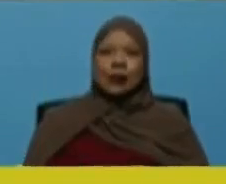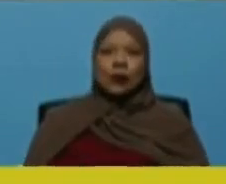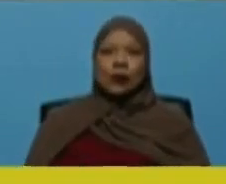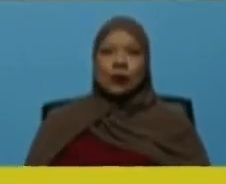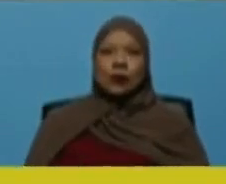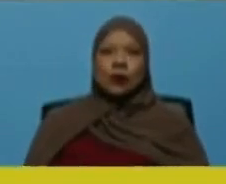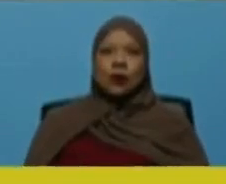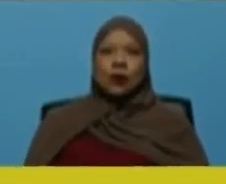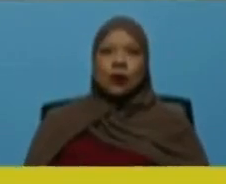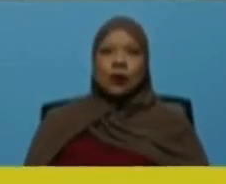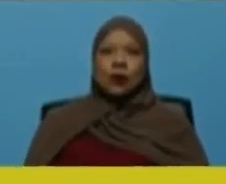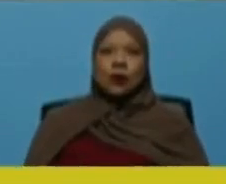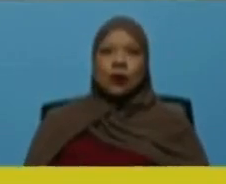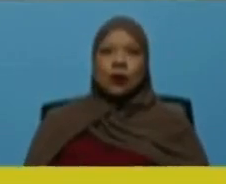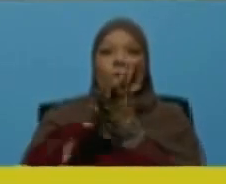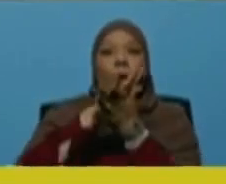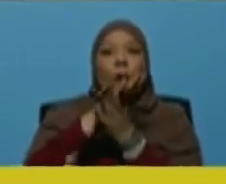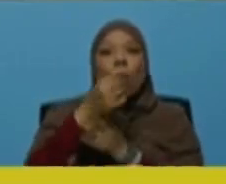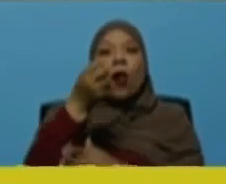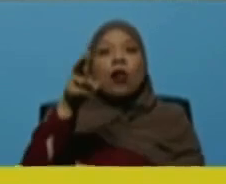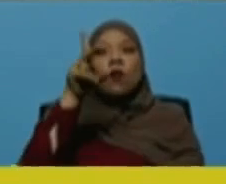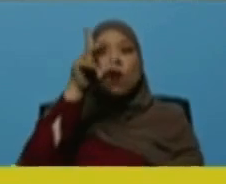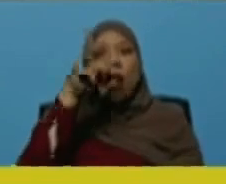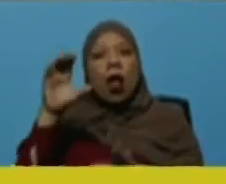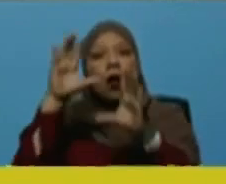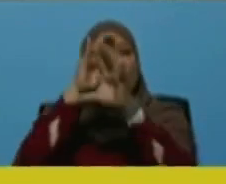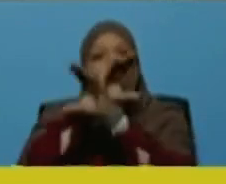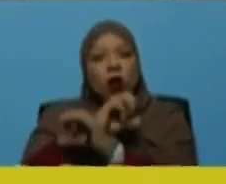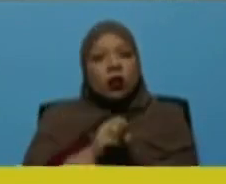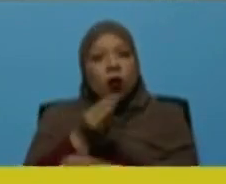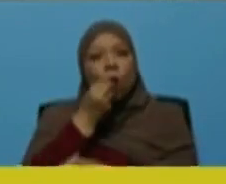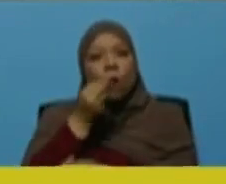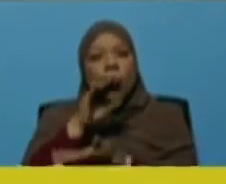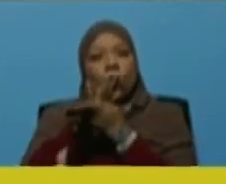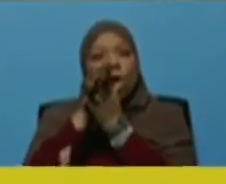He has gained weight because he's eating at night.